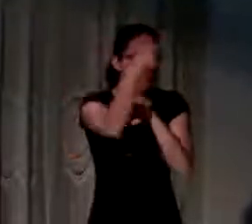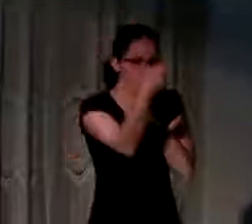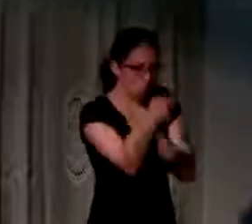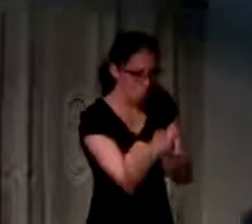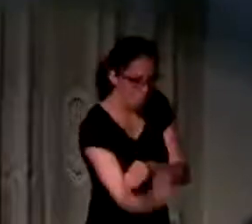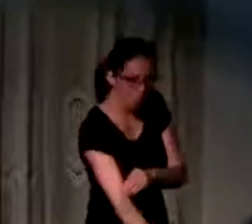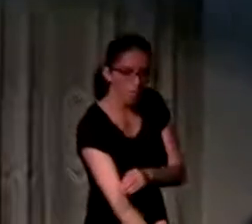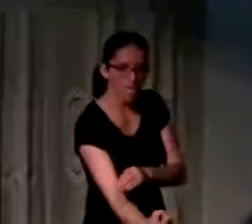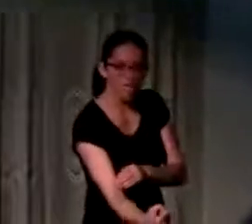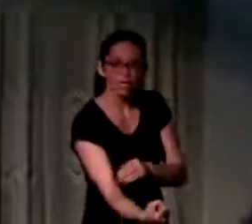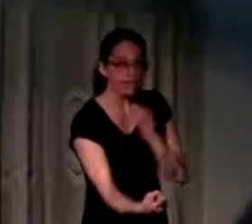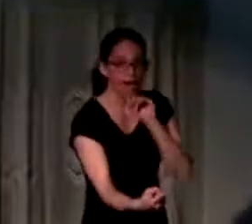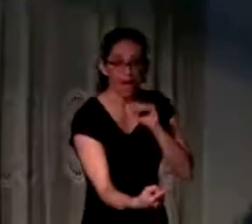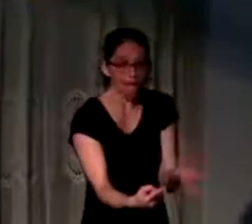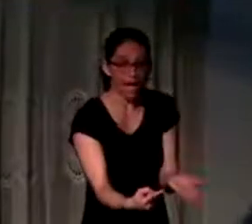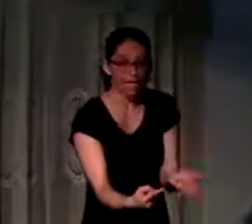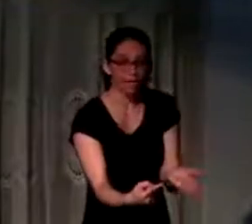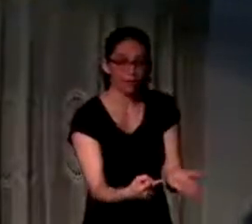with sticks.